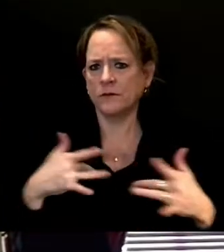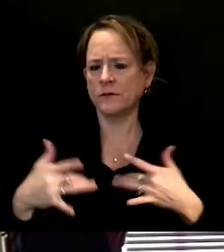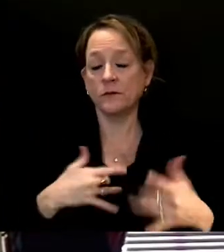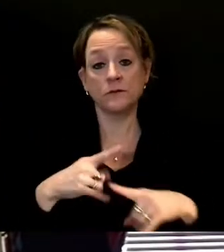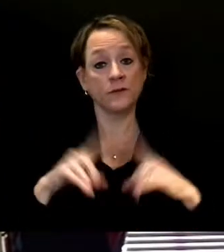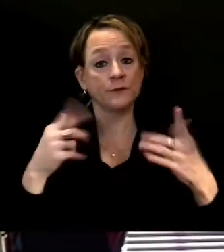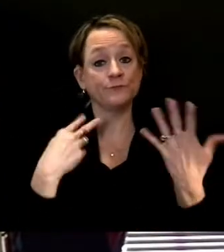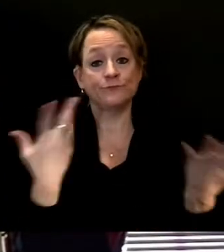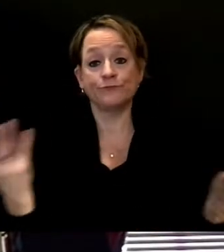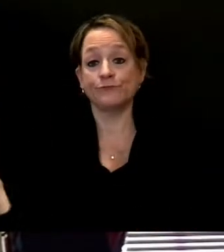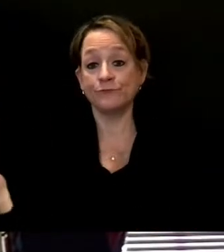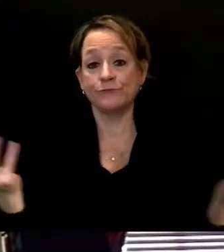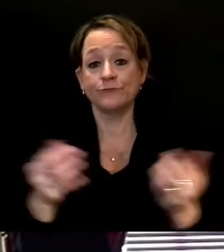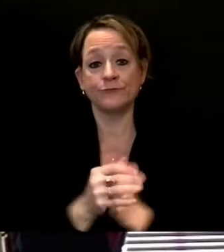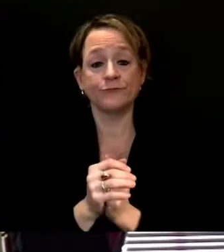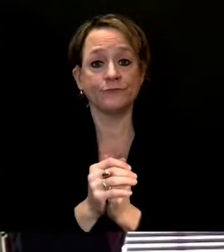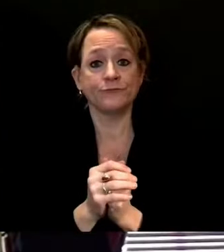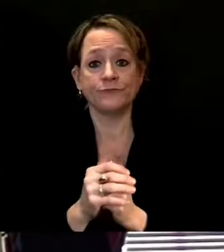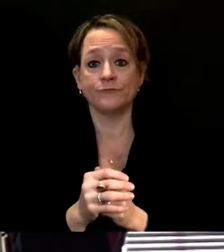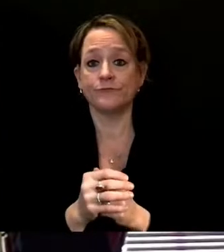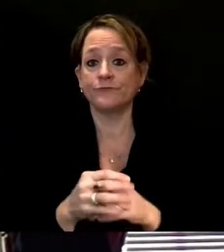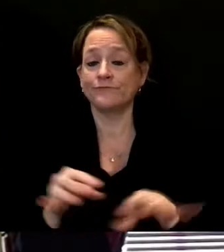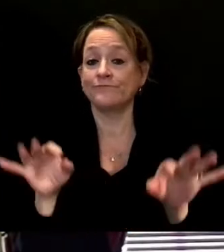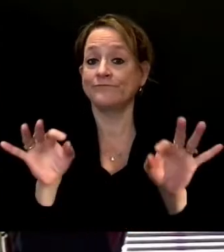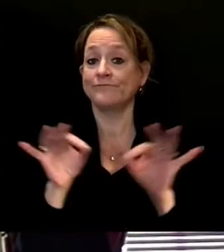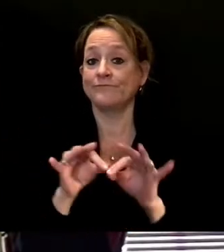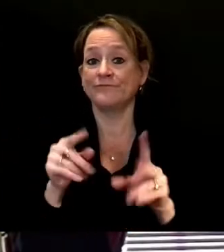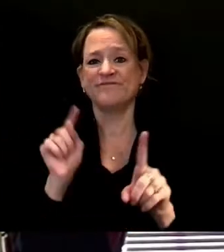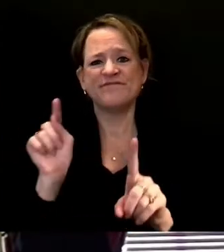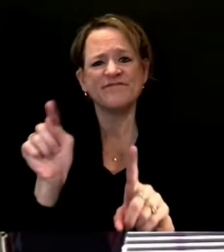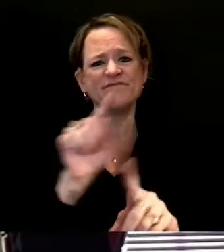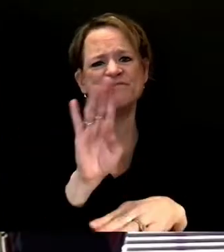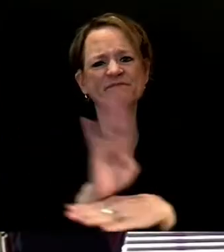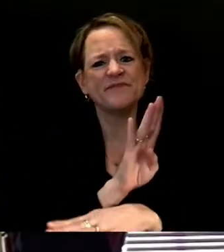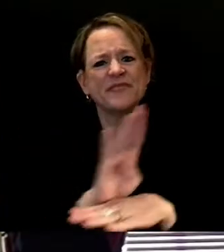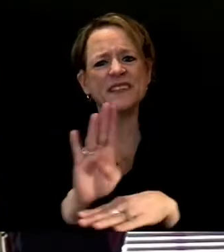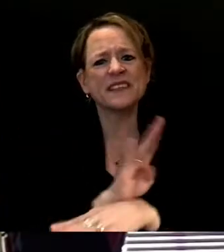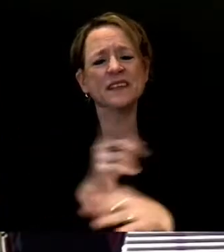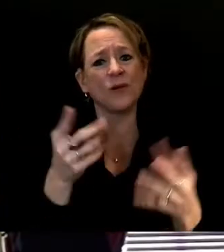aren't burdened by this. But going forward,